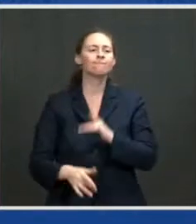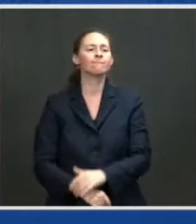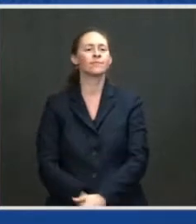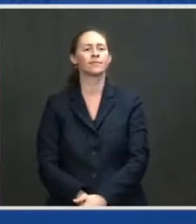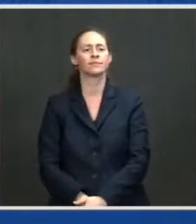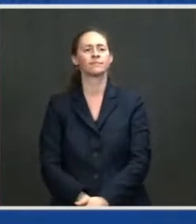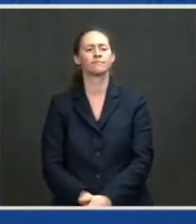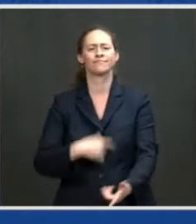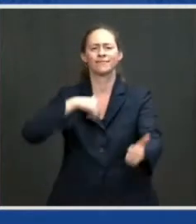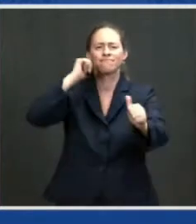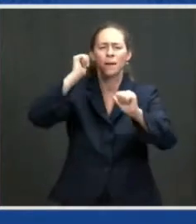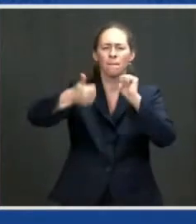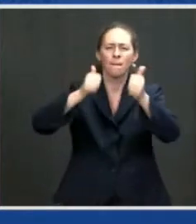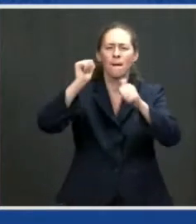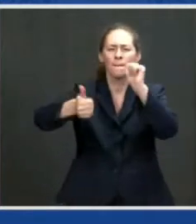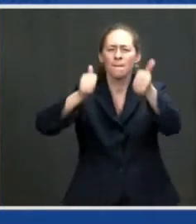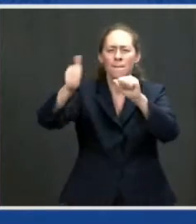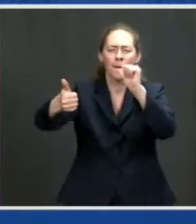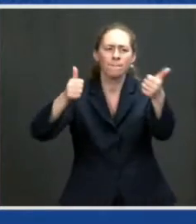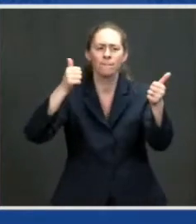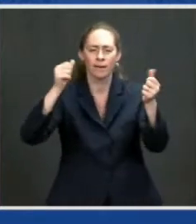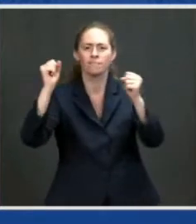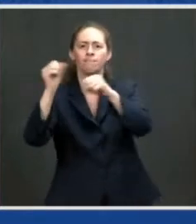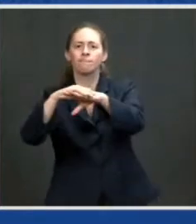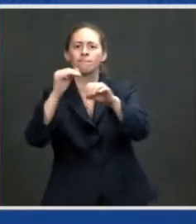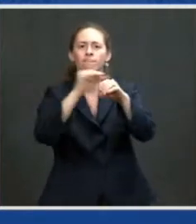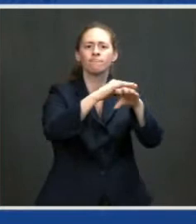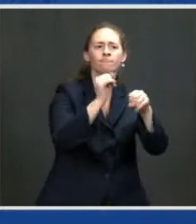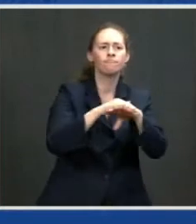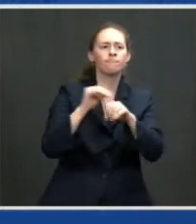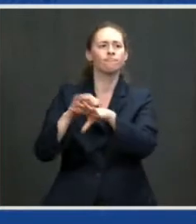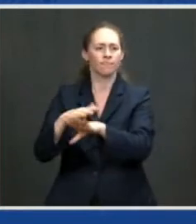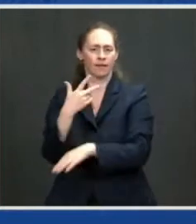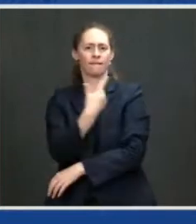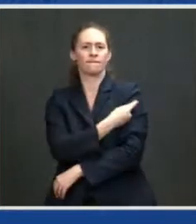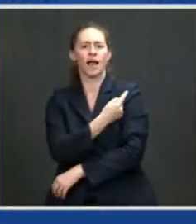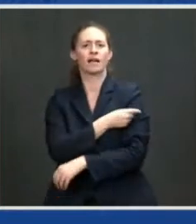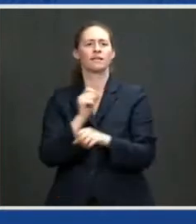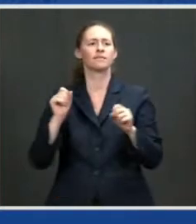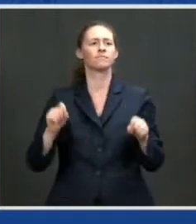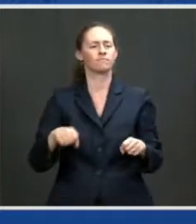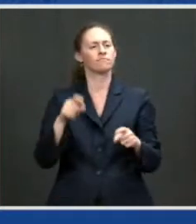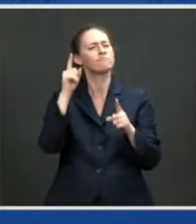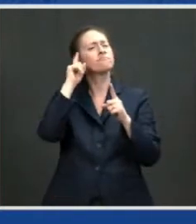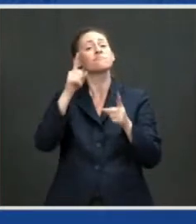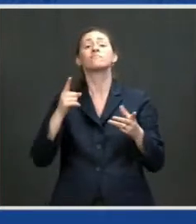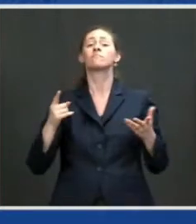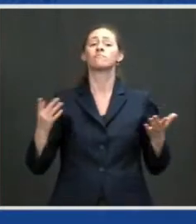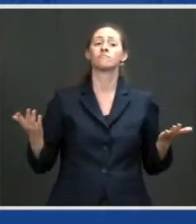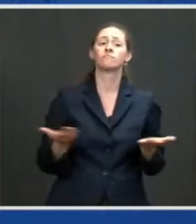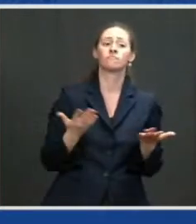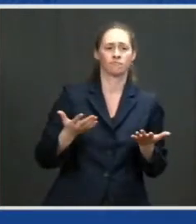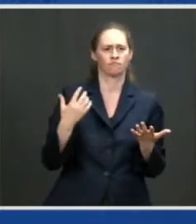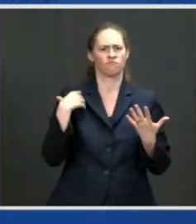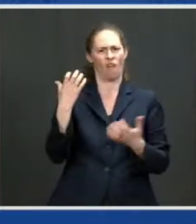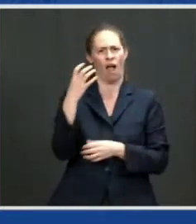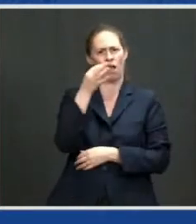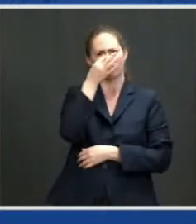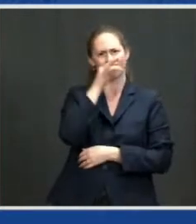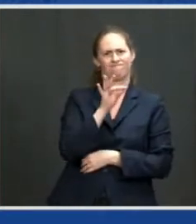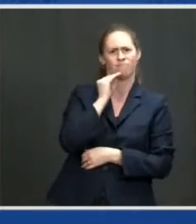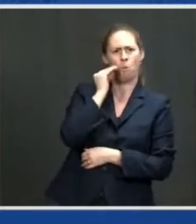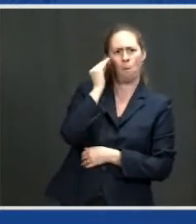hitting my target to ensure that 90% of all Americans would have a vaccination site within 5 miles of where they